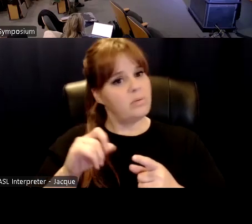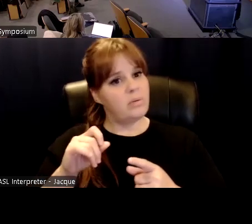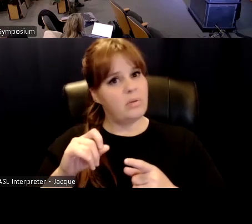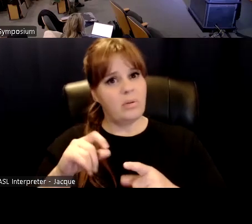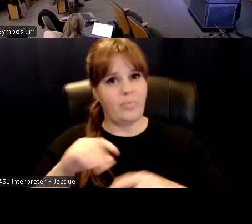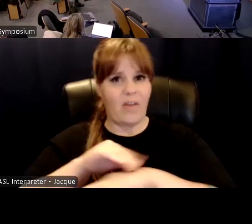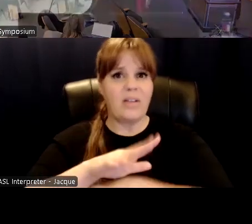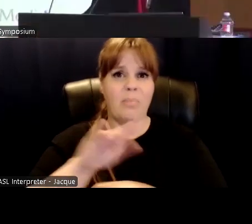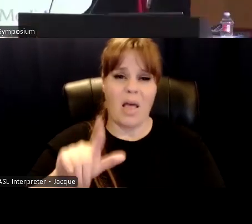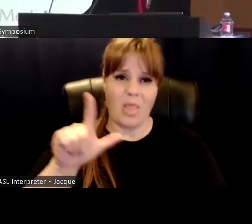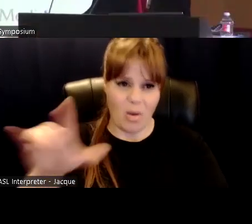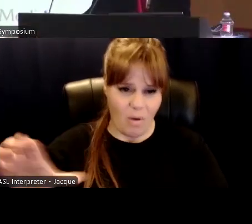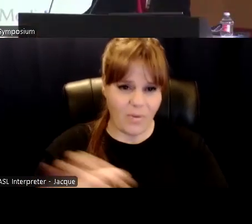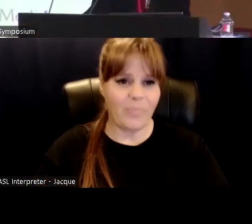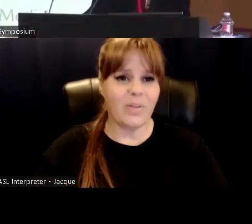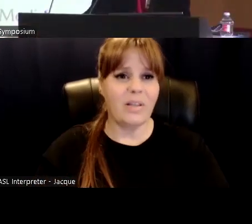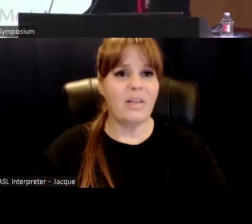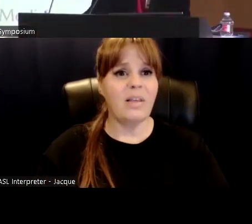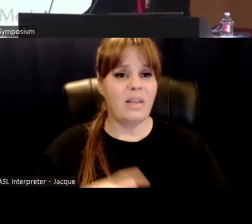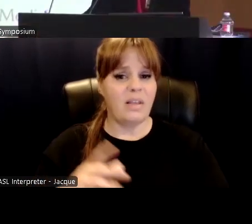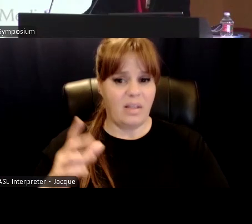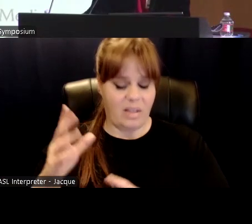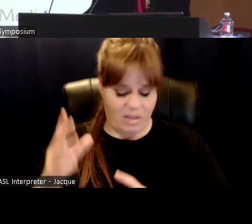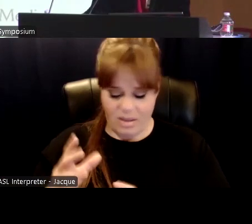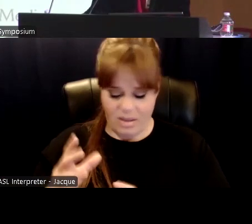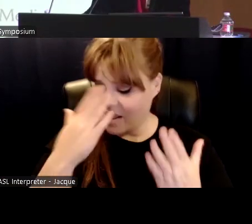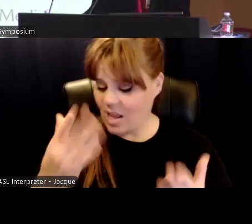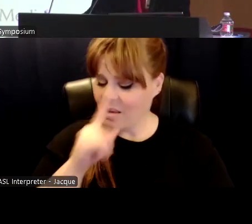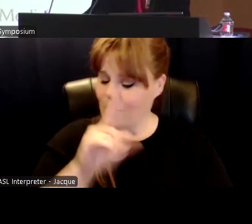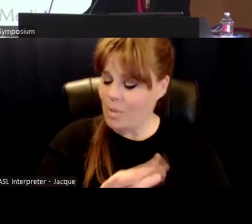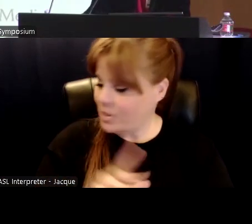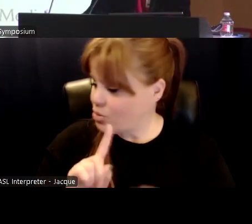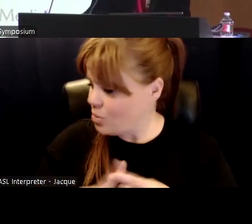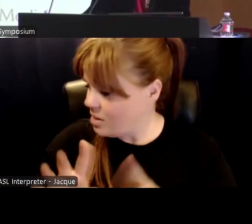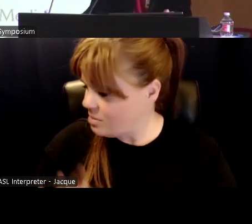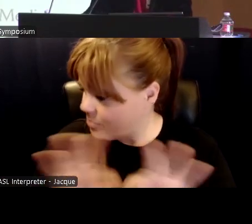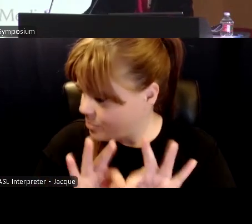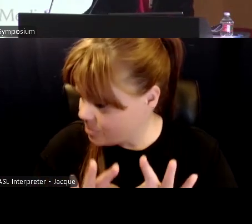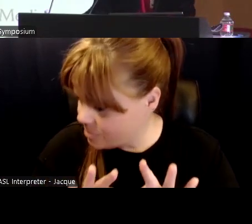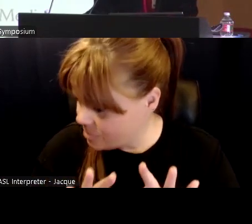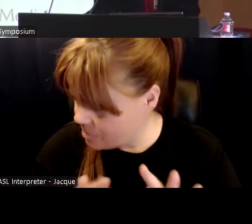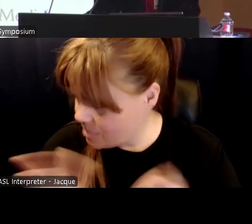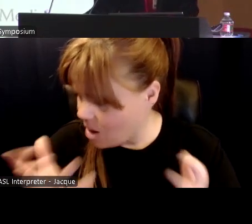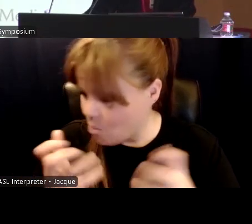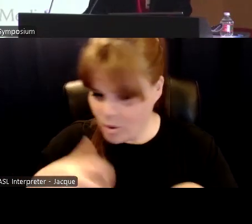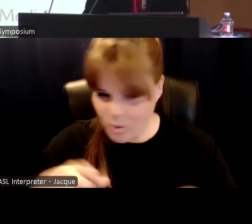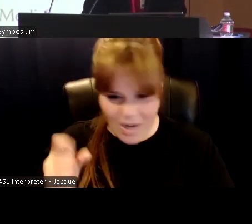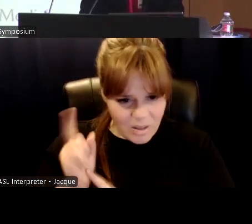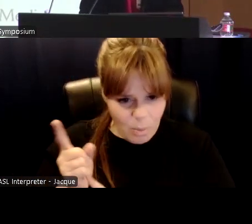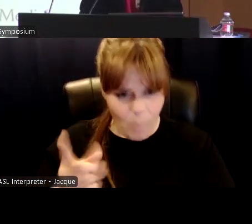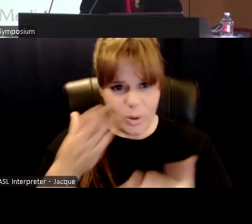your patience, for your passion, and your commitment to this vital work. I want to take this moment to